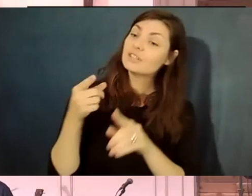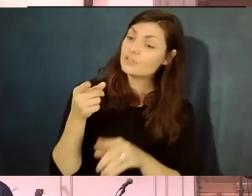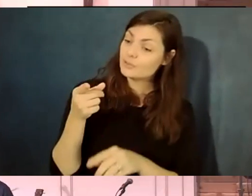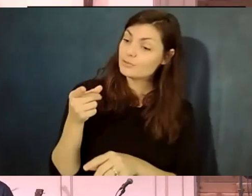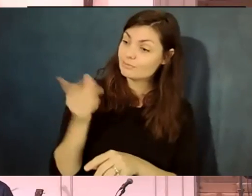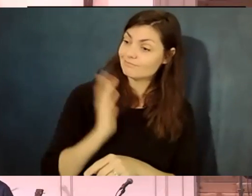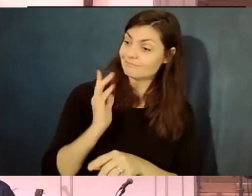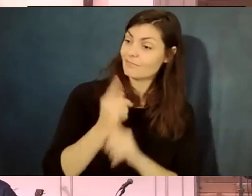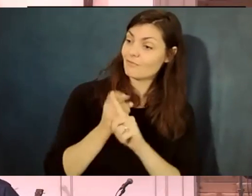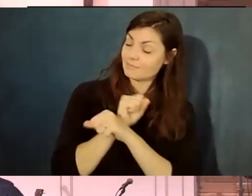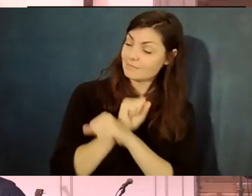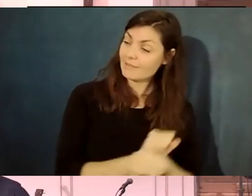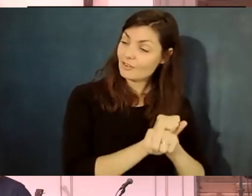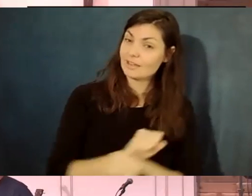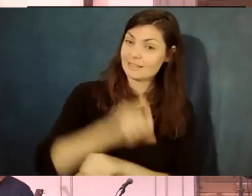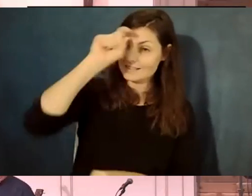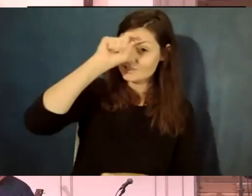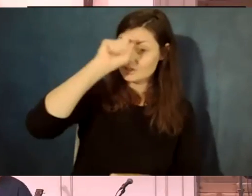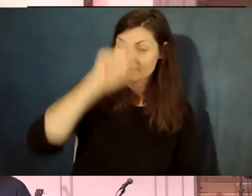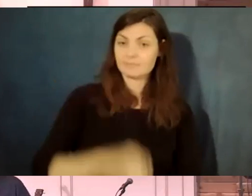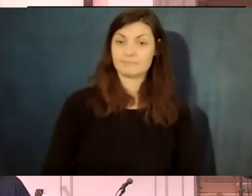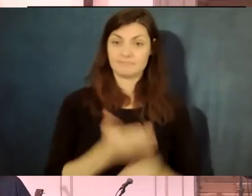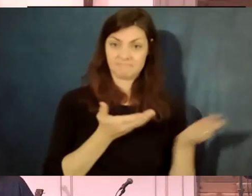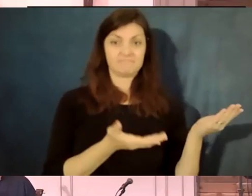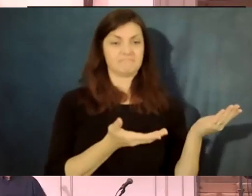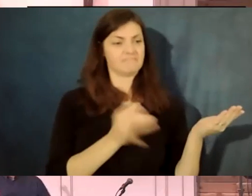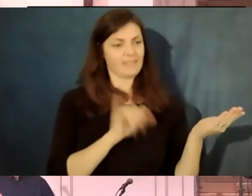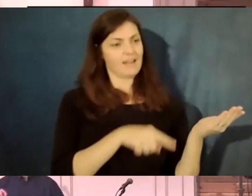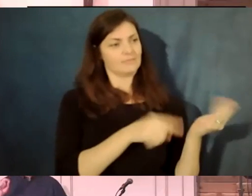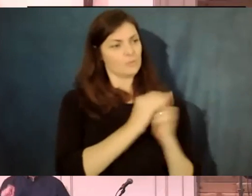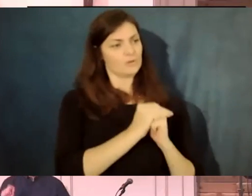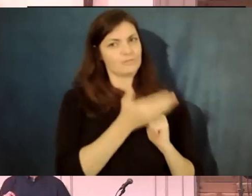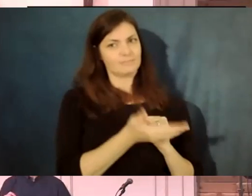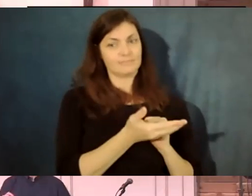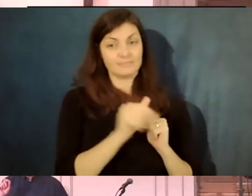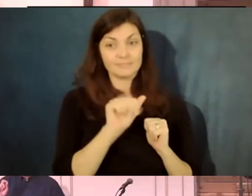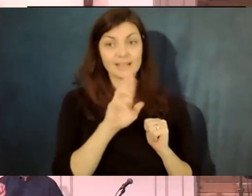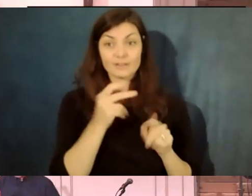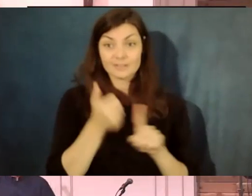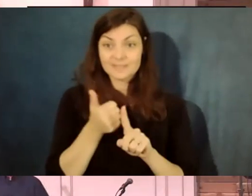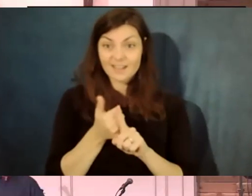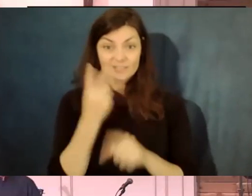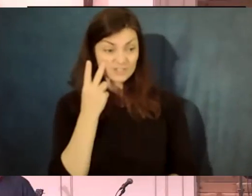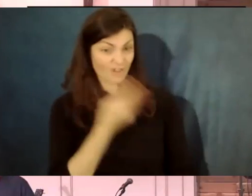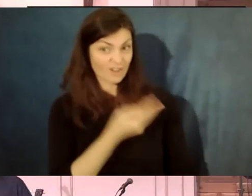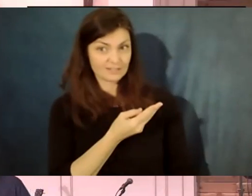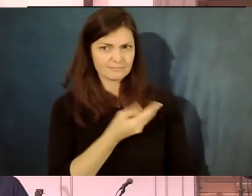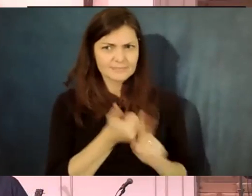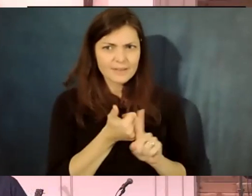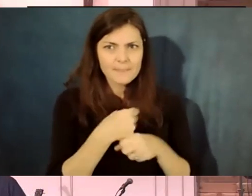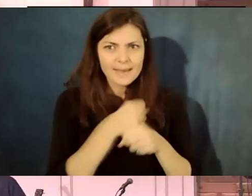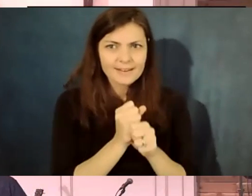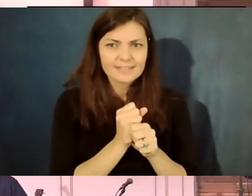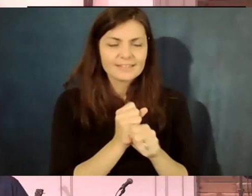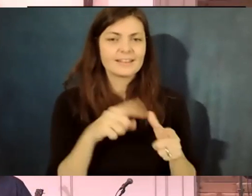Aaron saw it, now this is interesting to me, the language here. He made it, but when he saw it, when he got all the accolades, when they